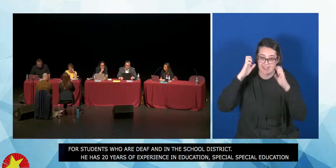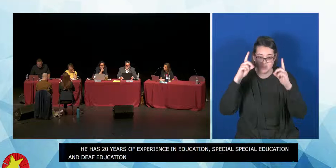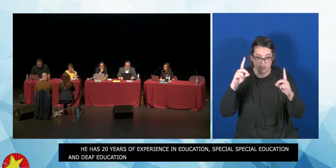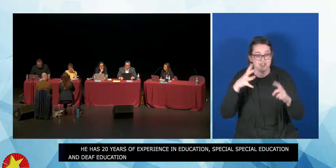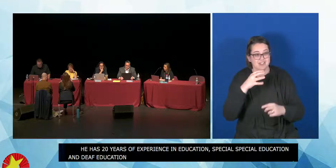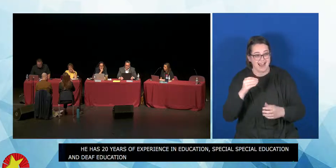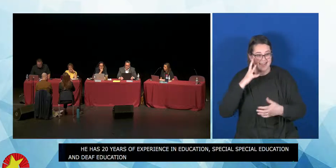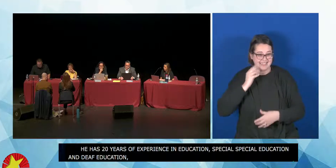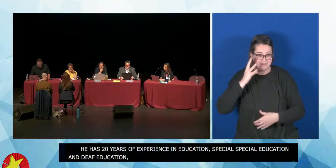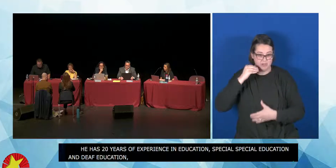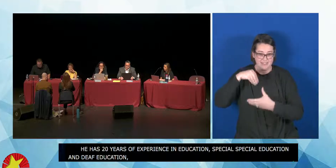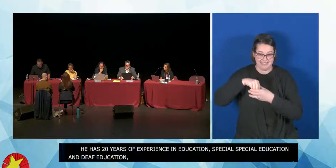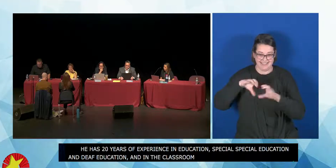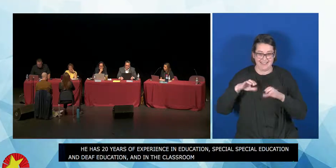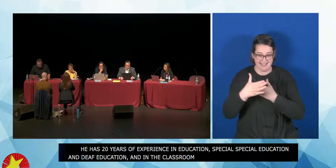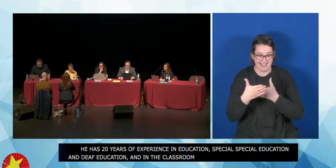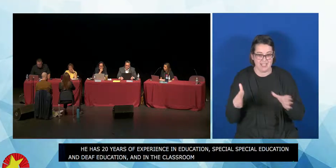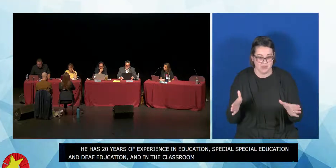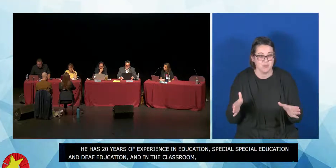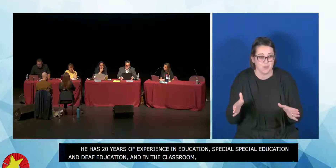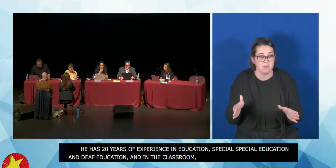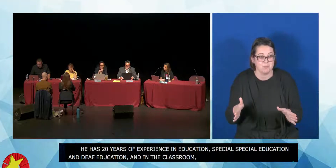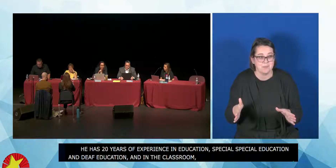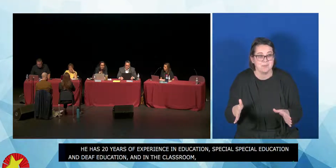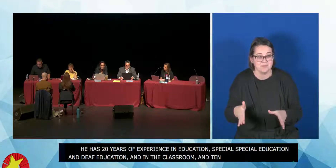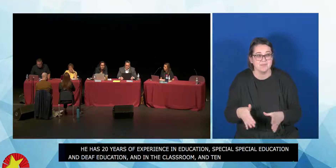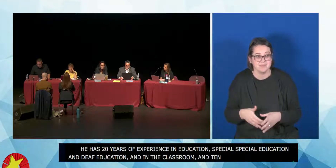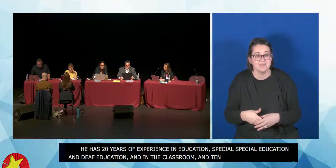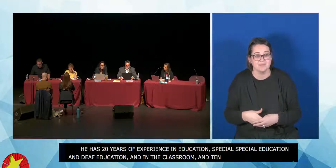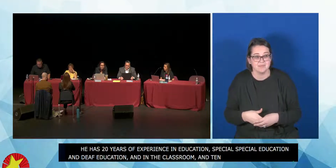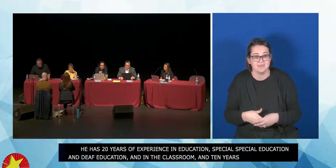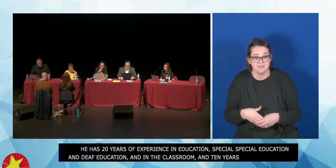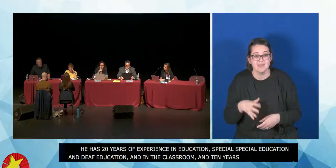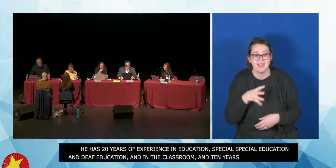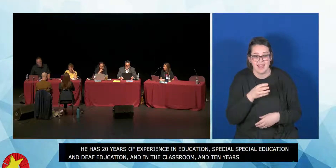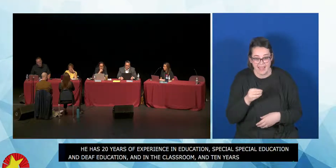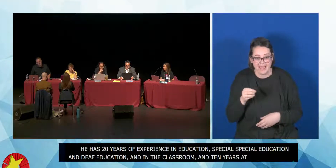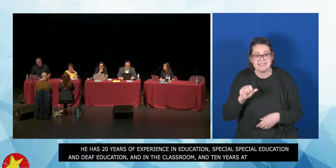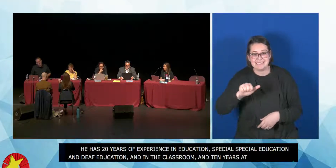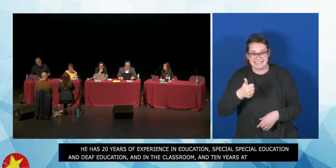classroom, and 10 years as an administrator.